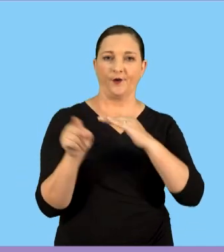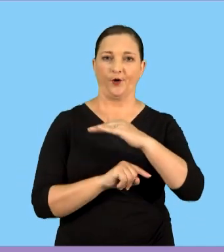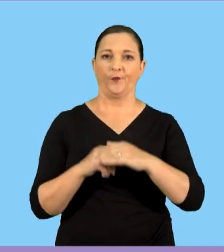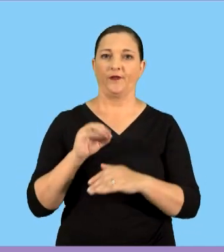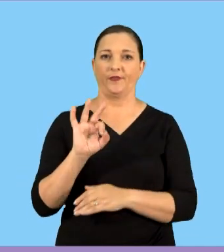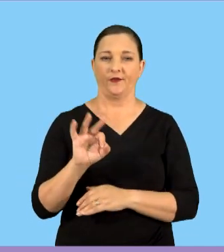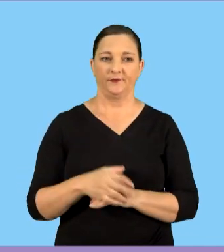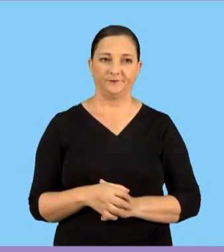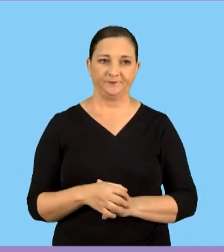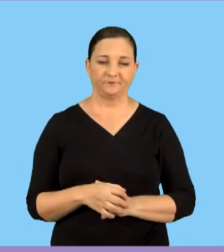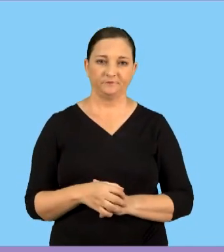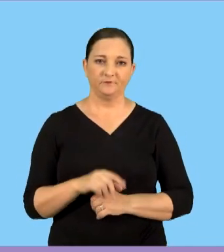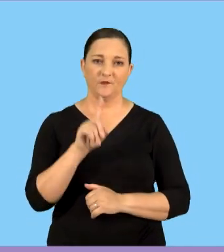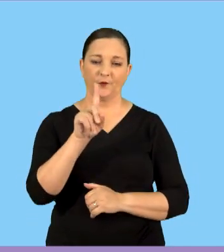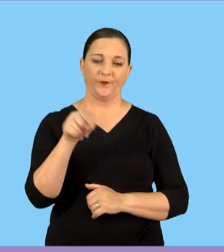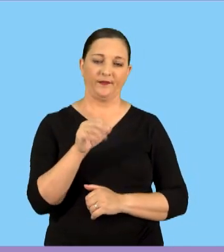answer of